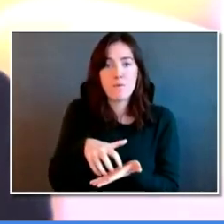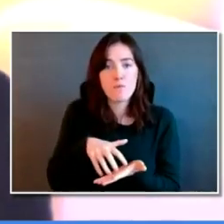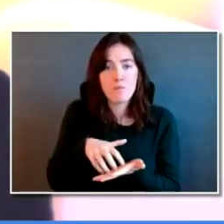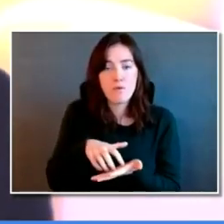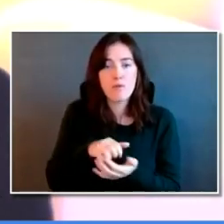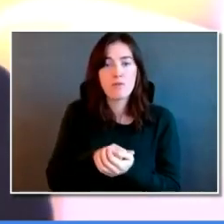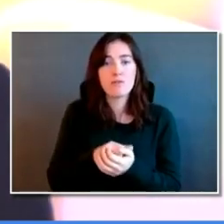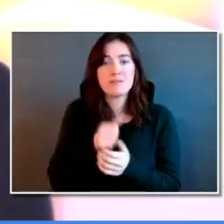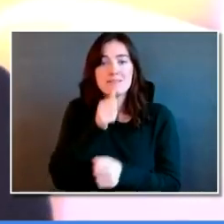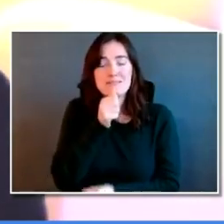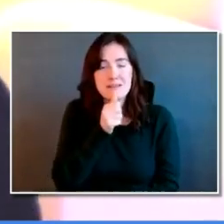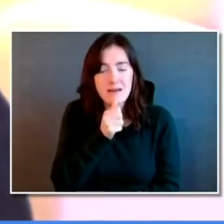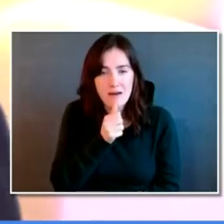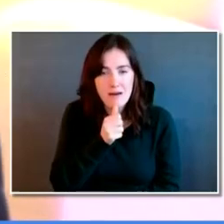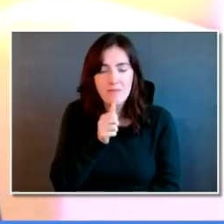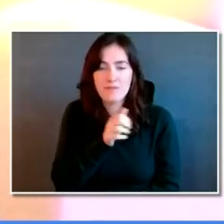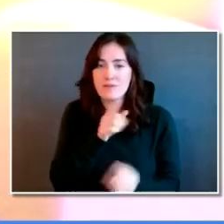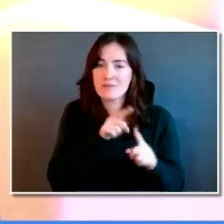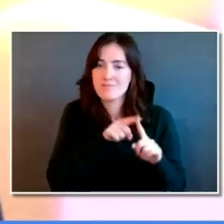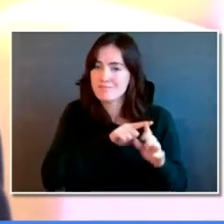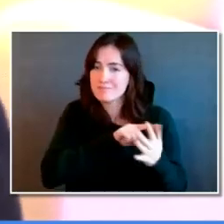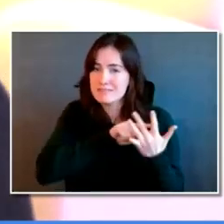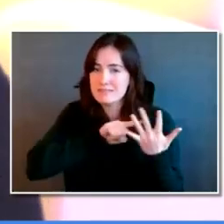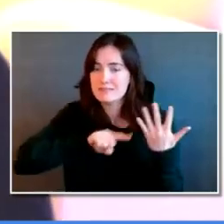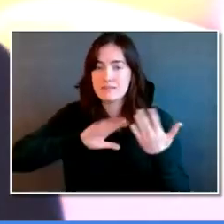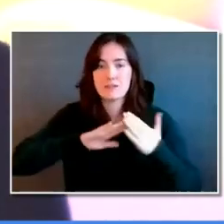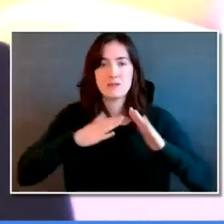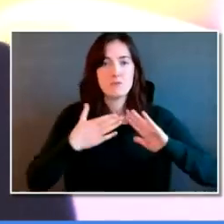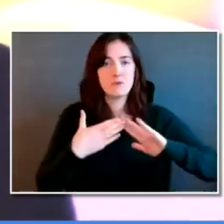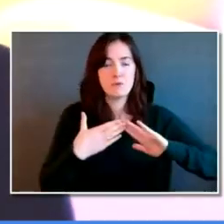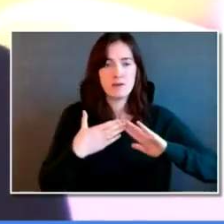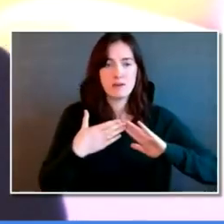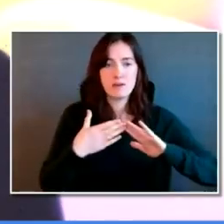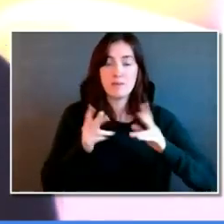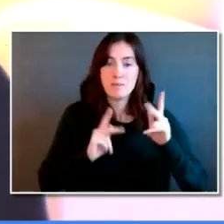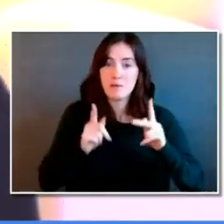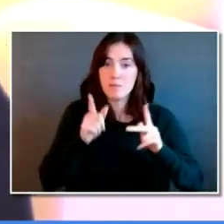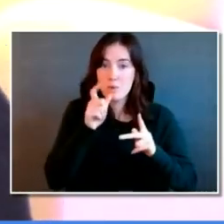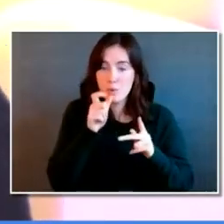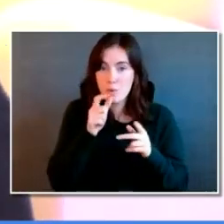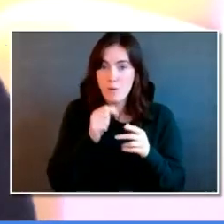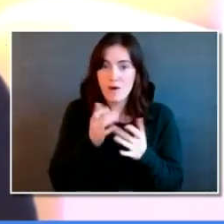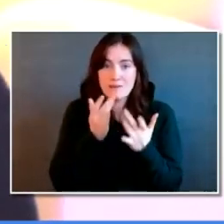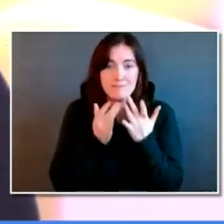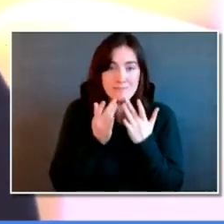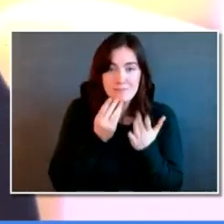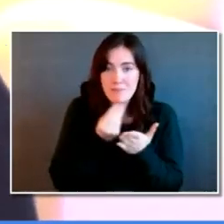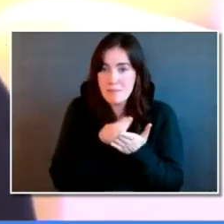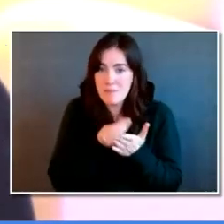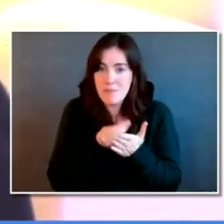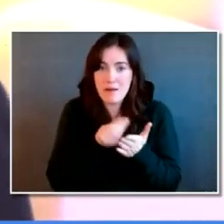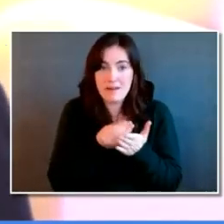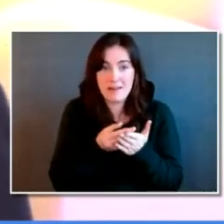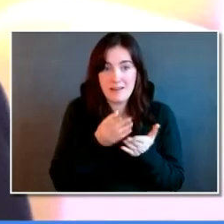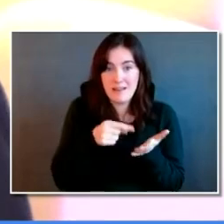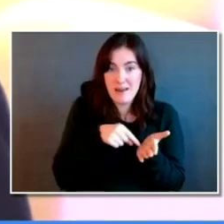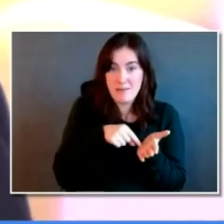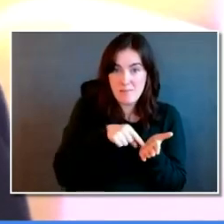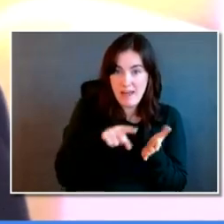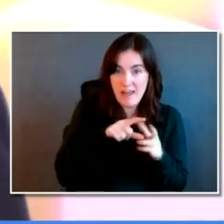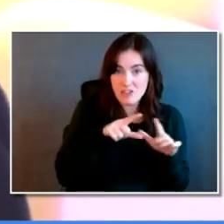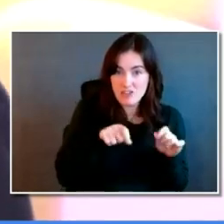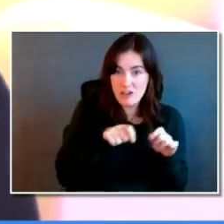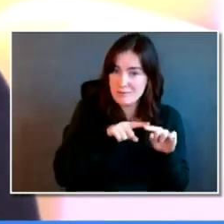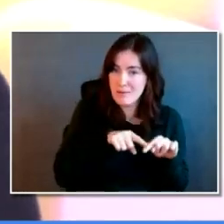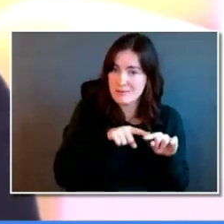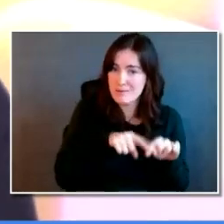our country. People who are struggling paycheck to paycheck, and we have to be willing to say the P word, poverty. In